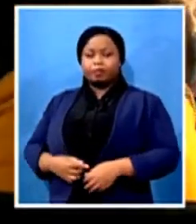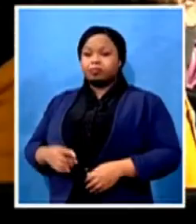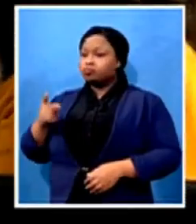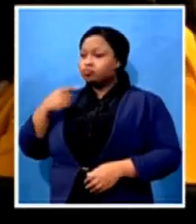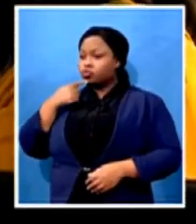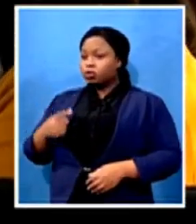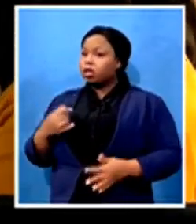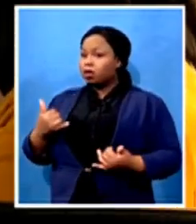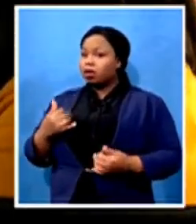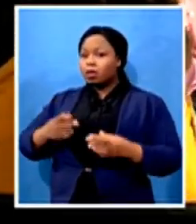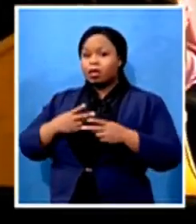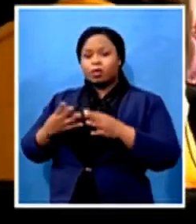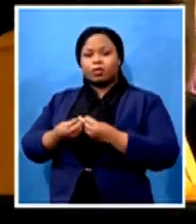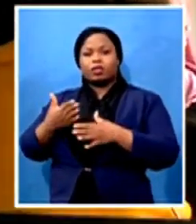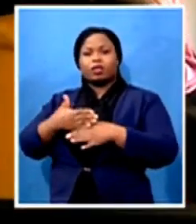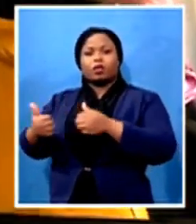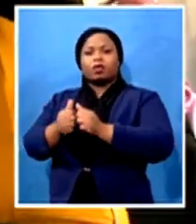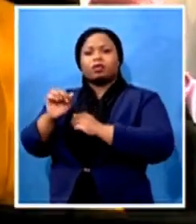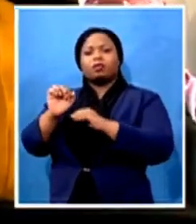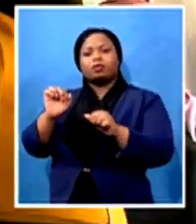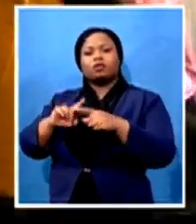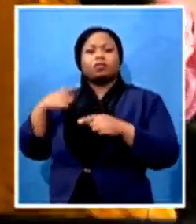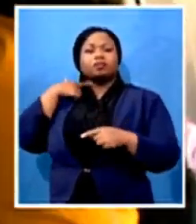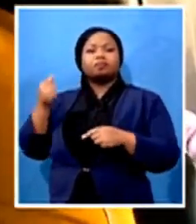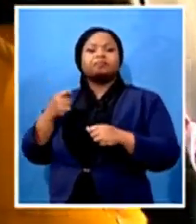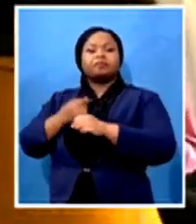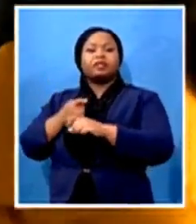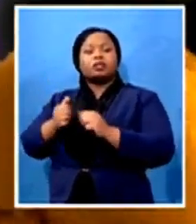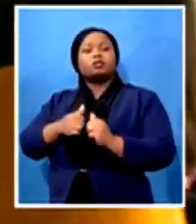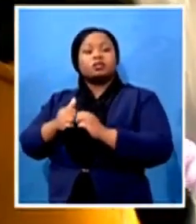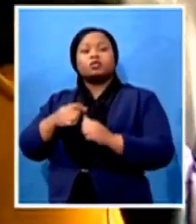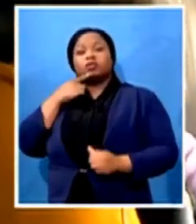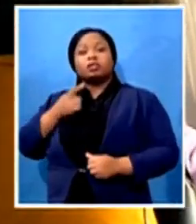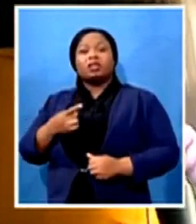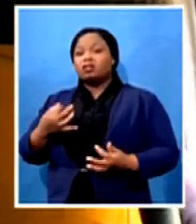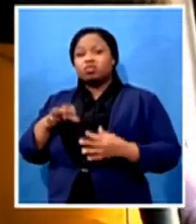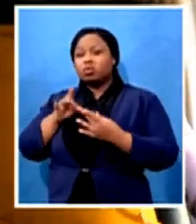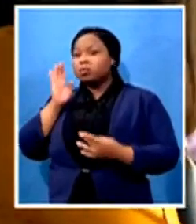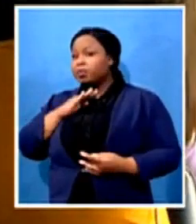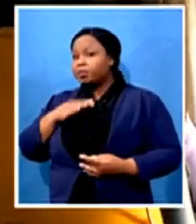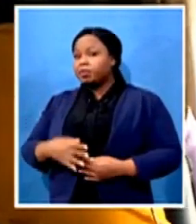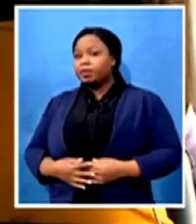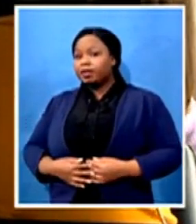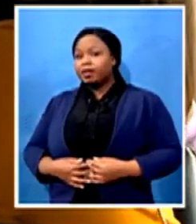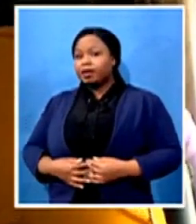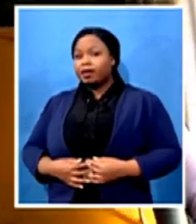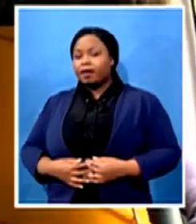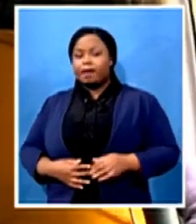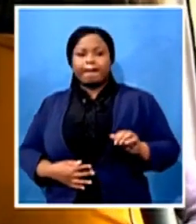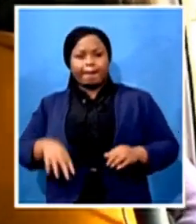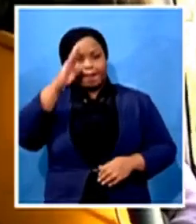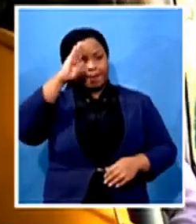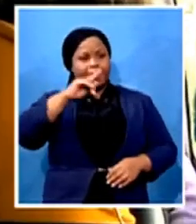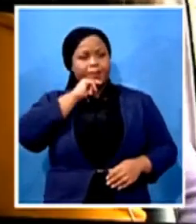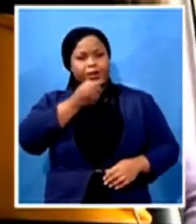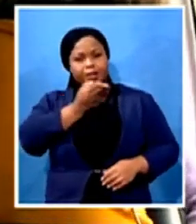the Alexandra Taxi Association, you have absolutely no choice. Good morning, viewers. I concur